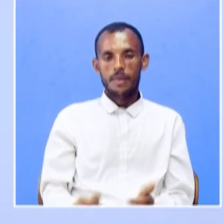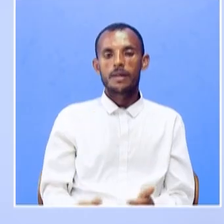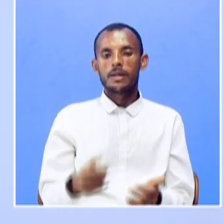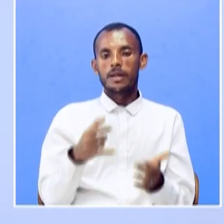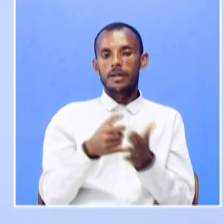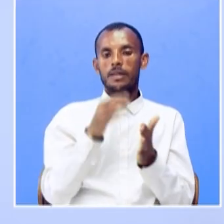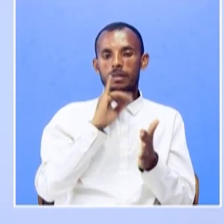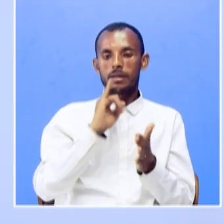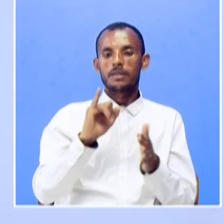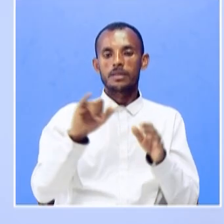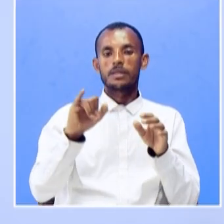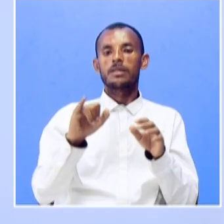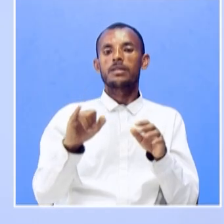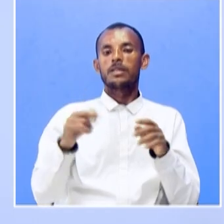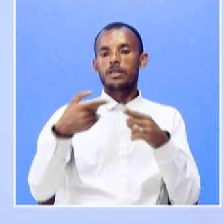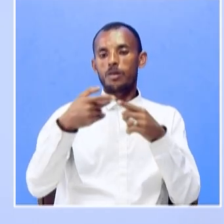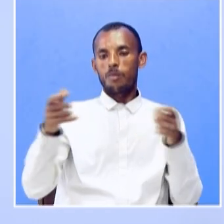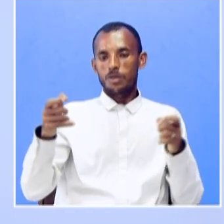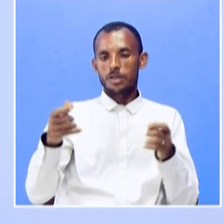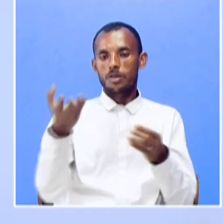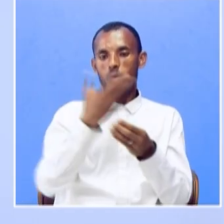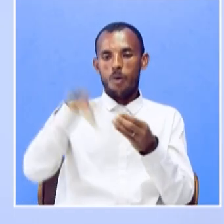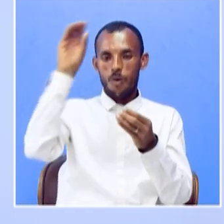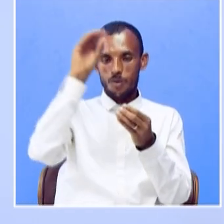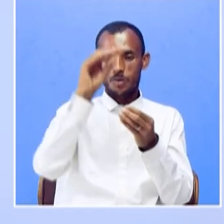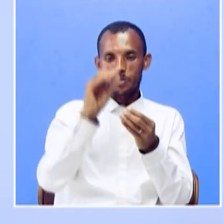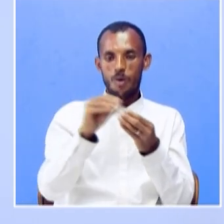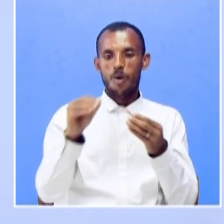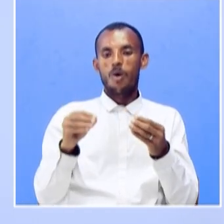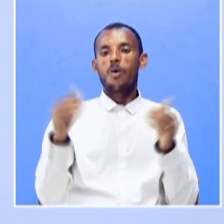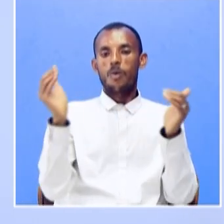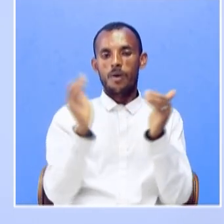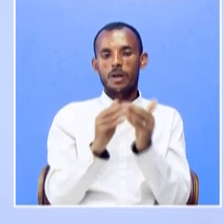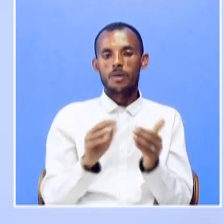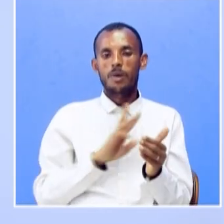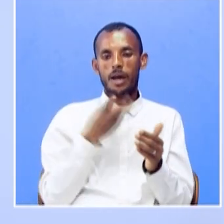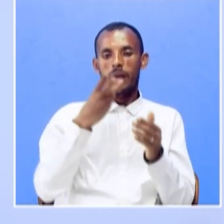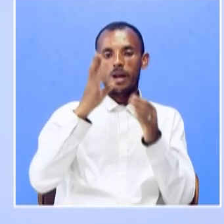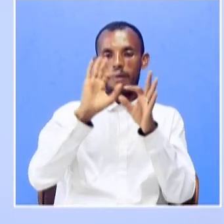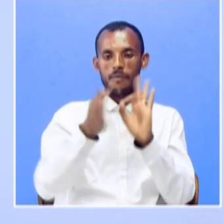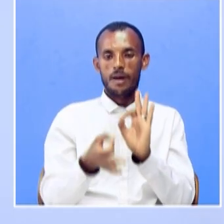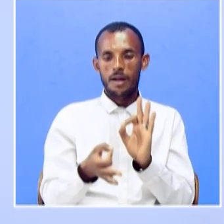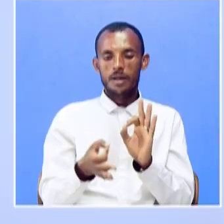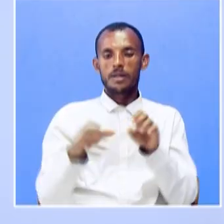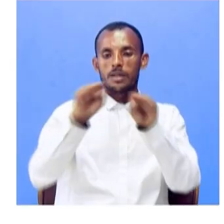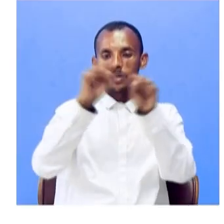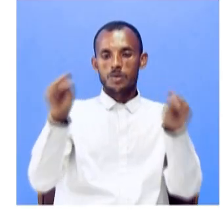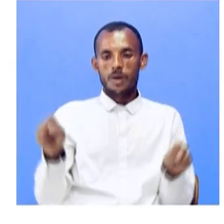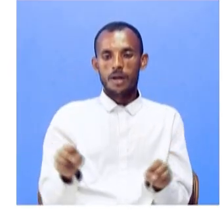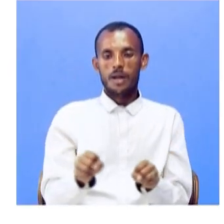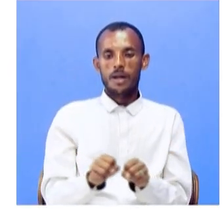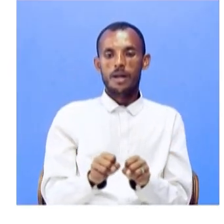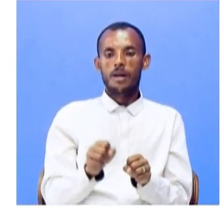is rectangle. The opposite side also congruent. Again, we can define square in this form. A square is a